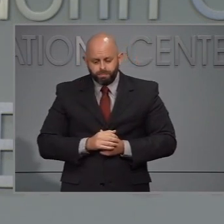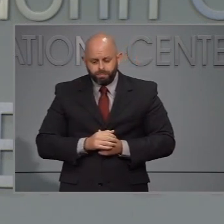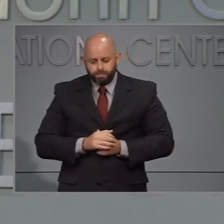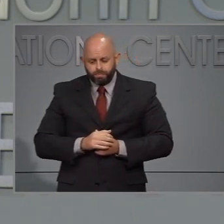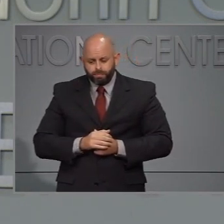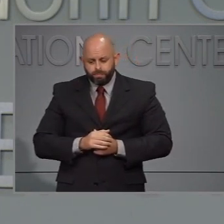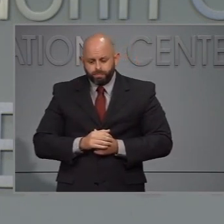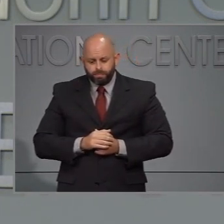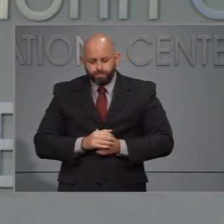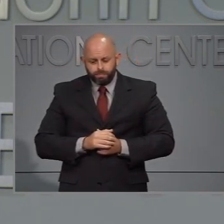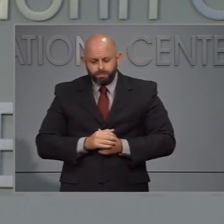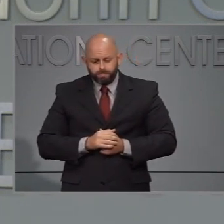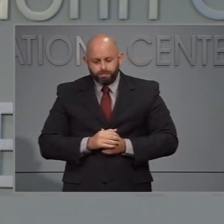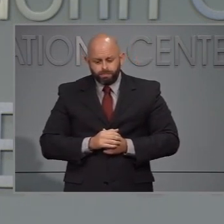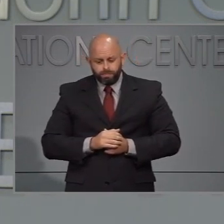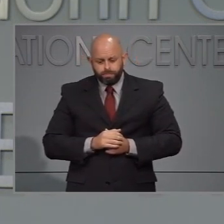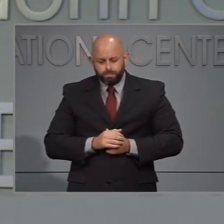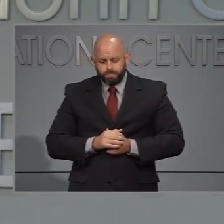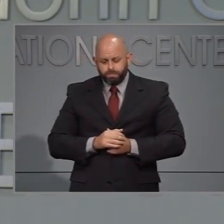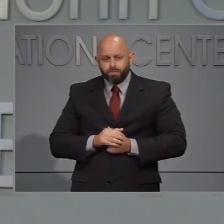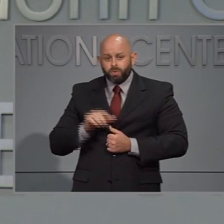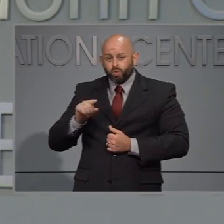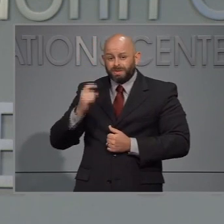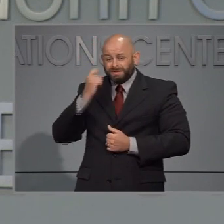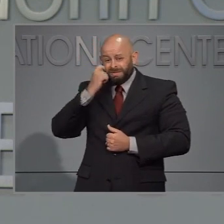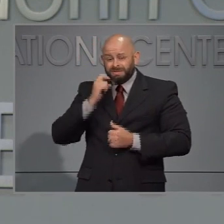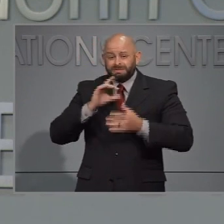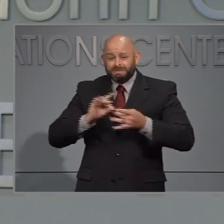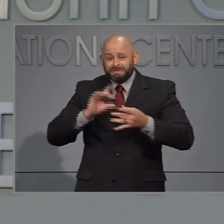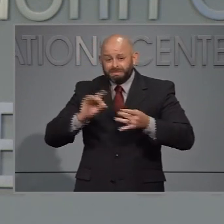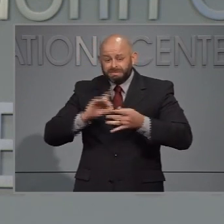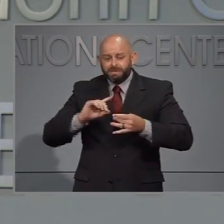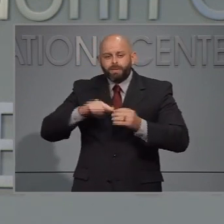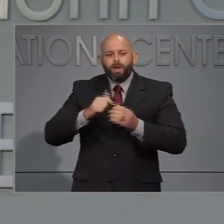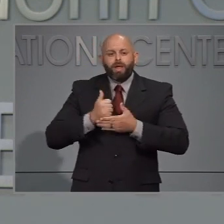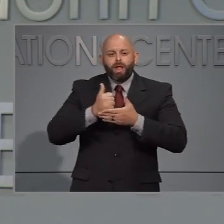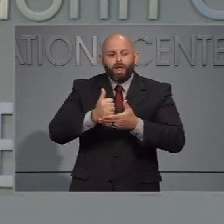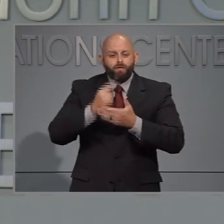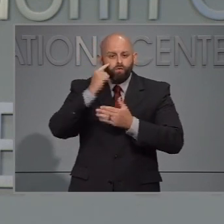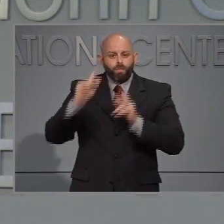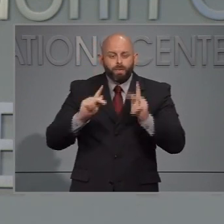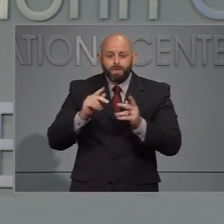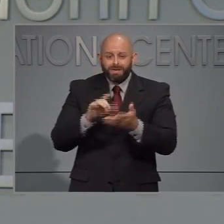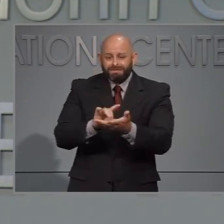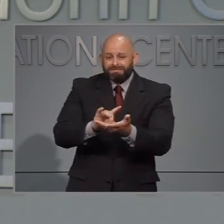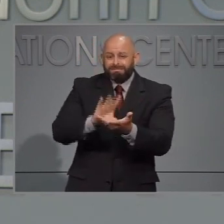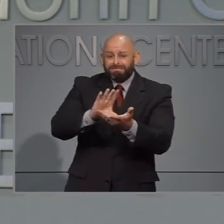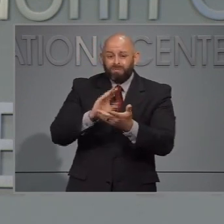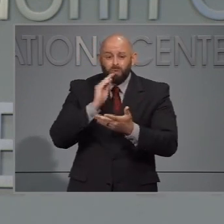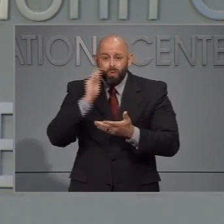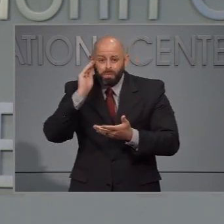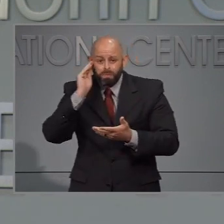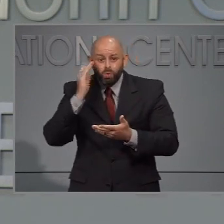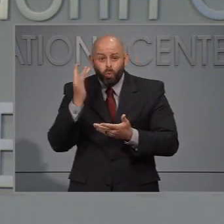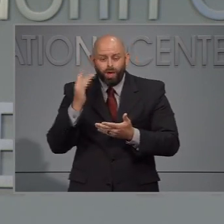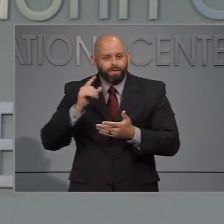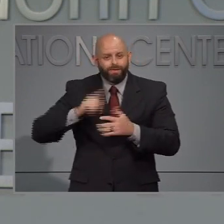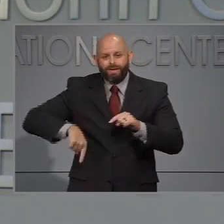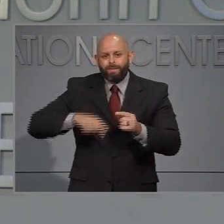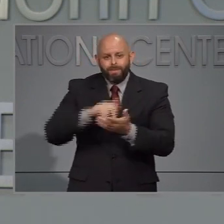people dealing with evictions or potentially late unpaid utility bills. Just to make clear,